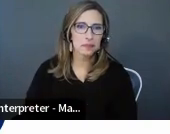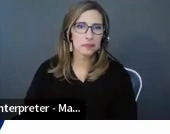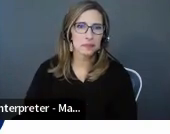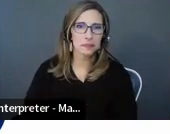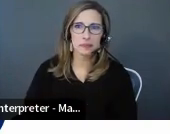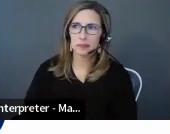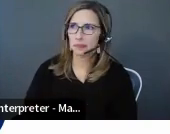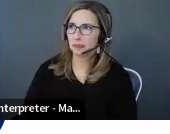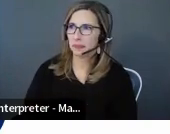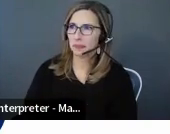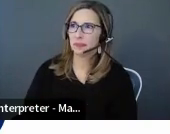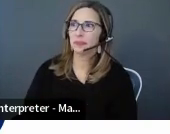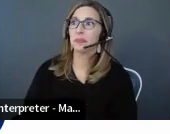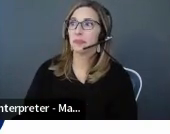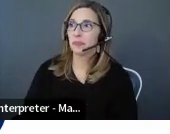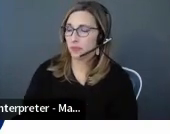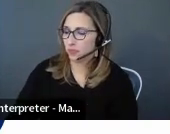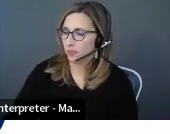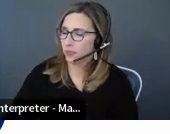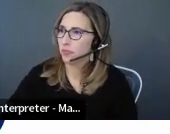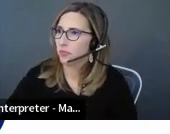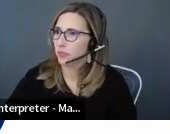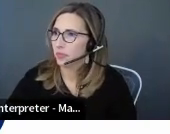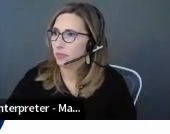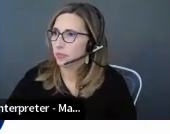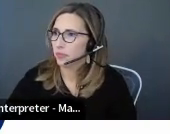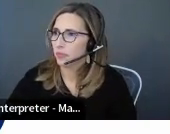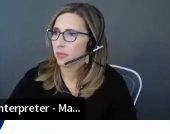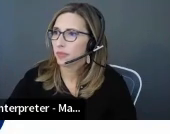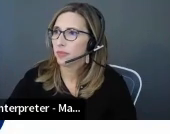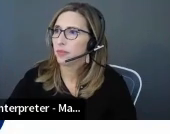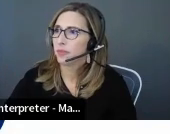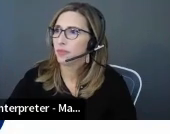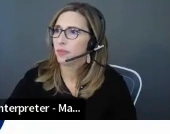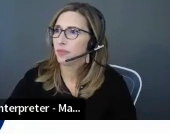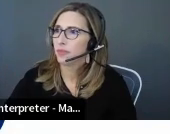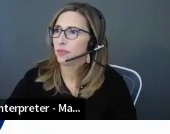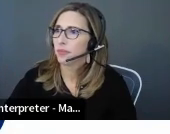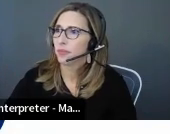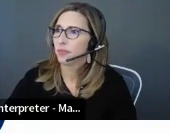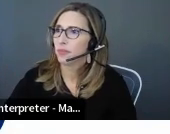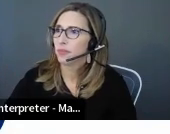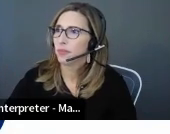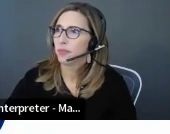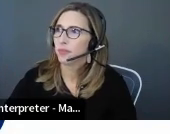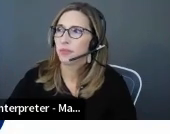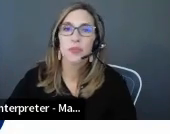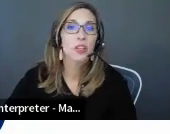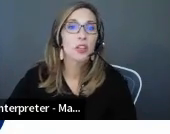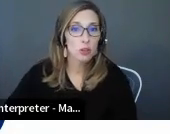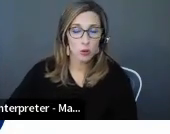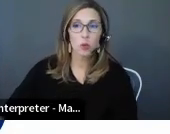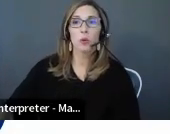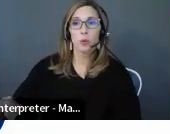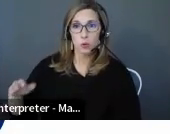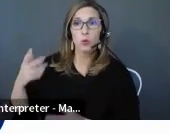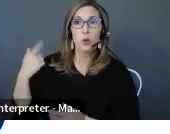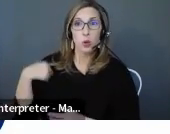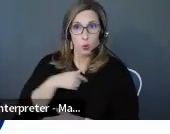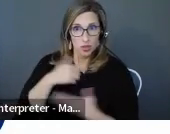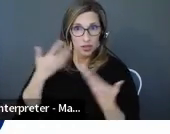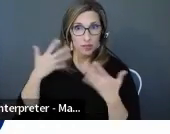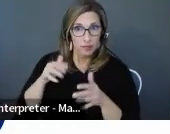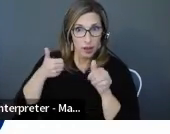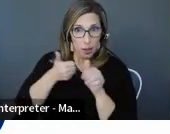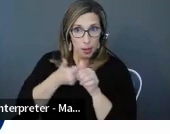Okay, so now we're going to go through some updates since our last town hall. So first of all, we have updated the CSW website with a